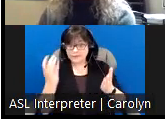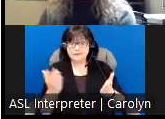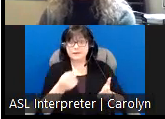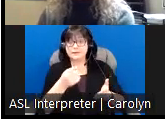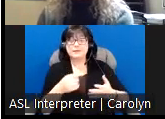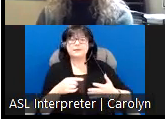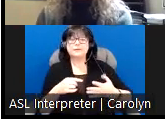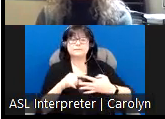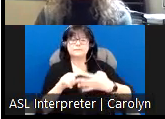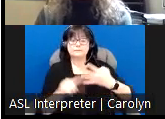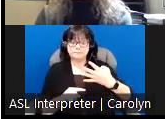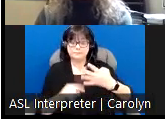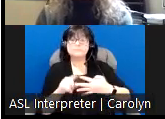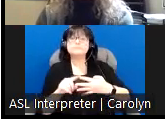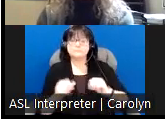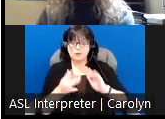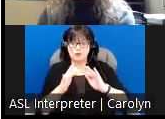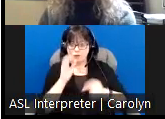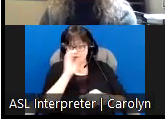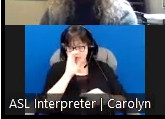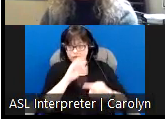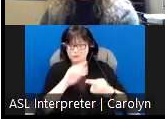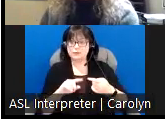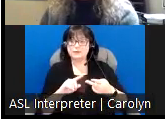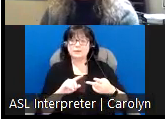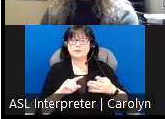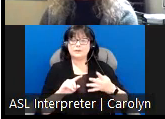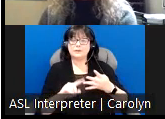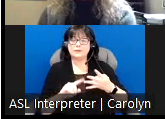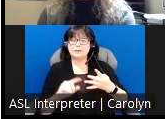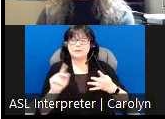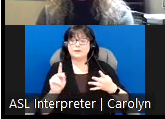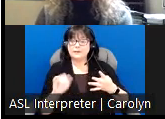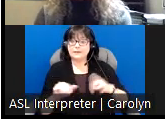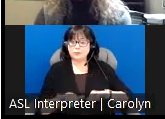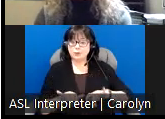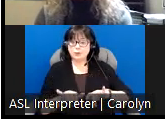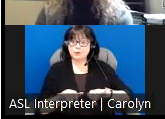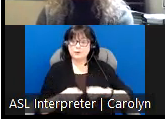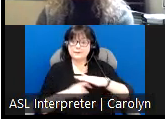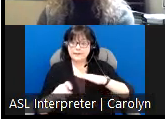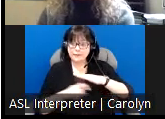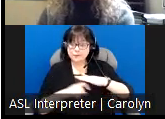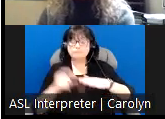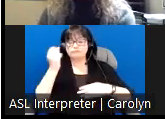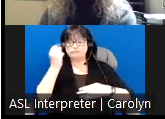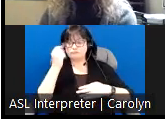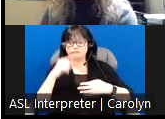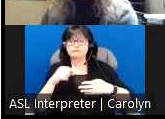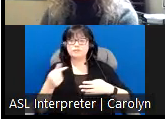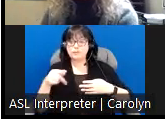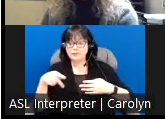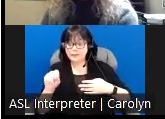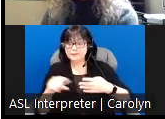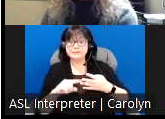They understand what a keyboard scanner GPS is. They're pretty okay with online communication such as